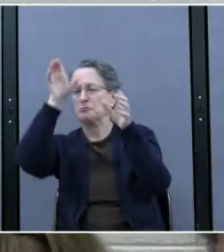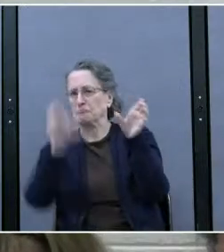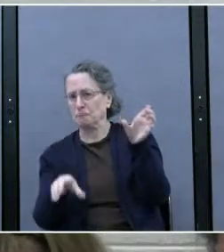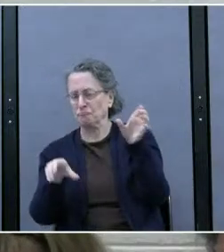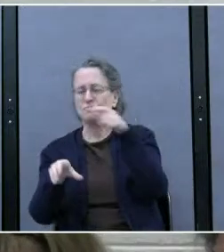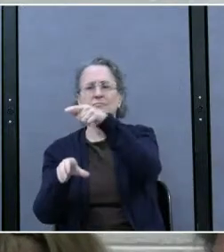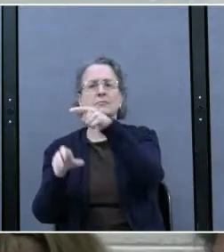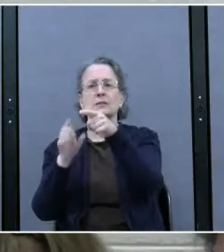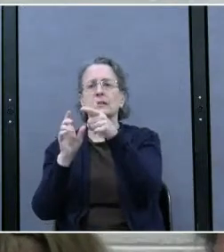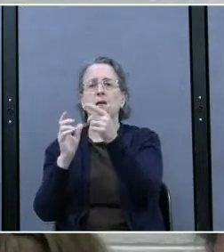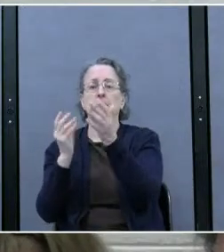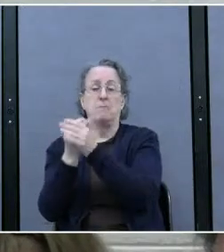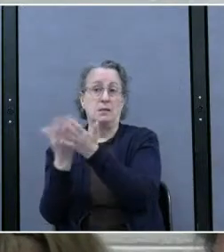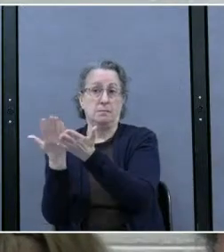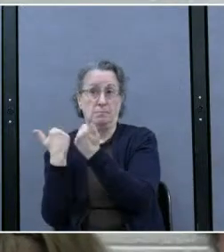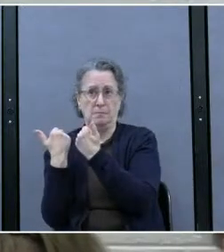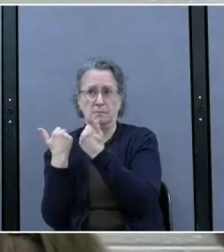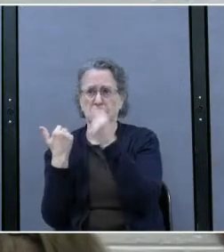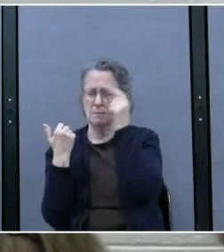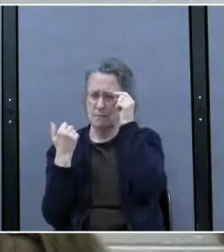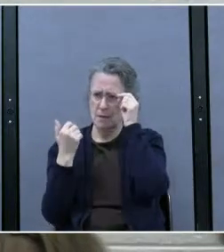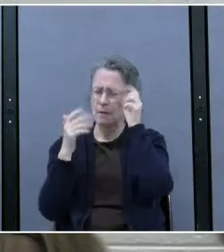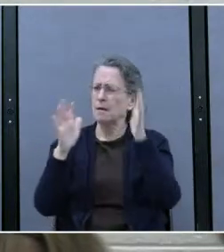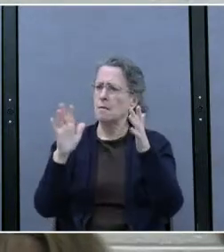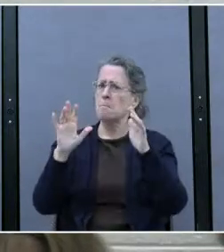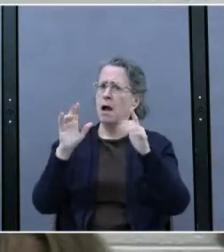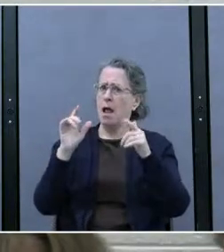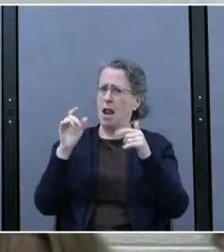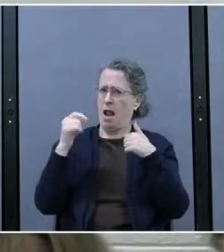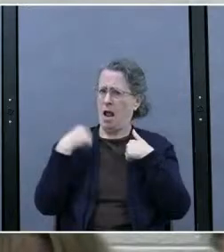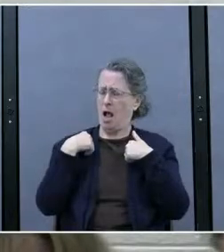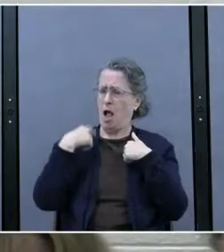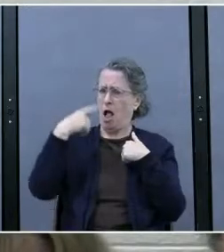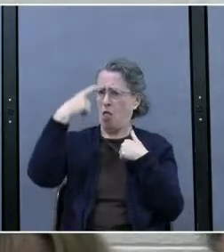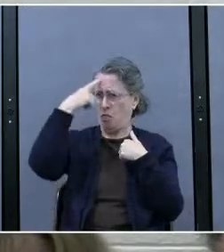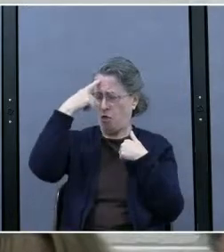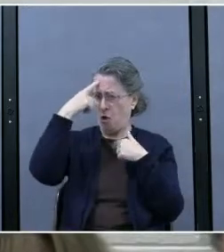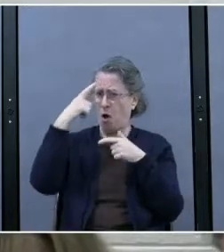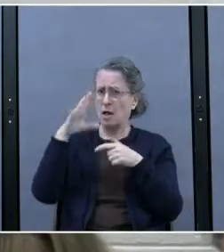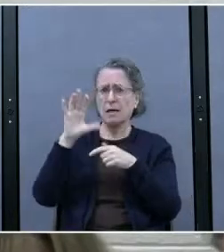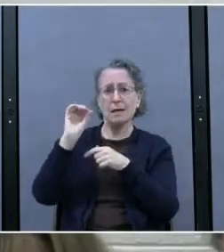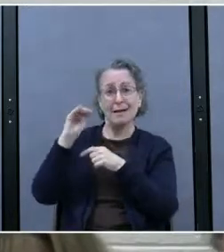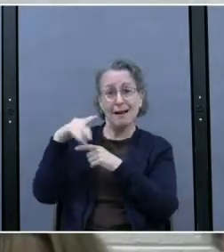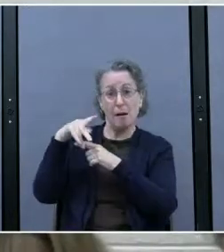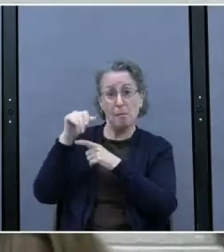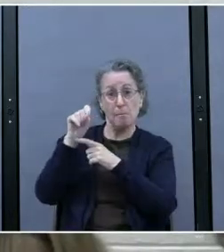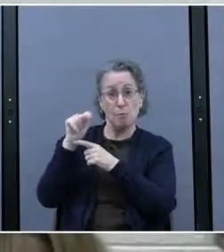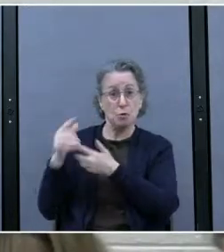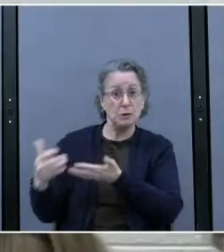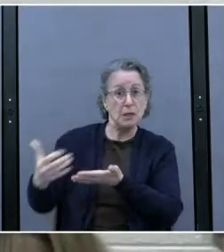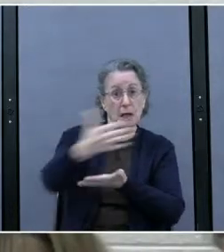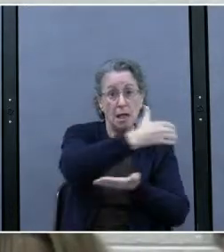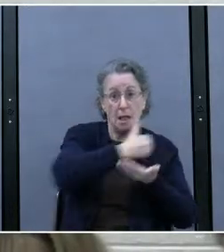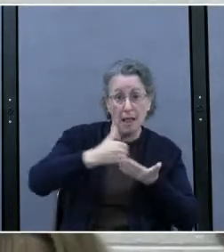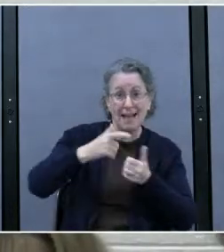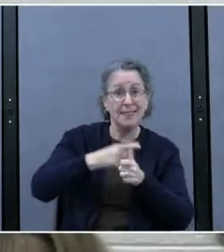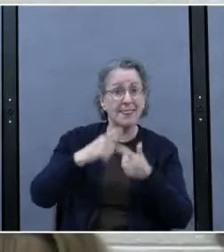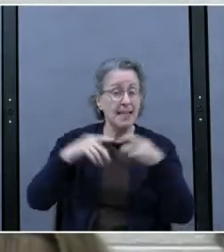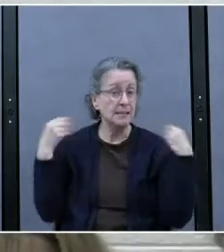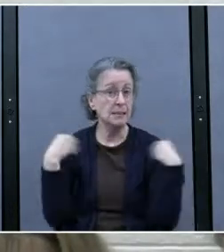compost, which I thought was something that was done. And I'm also curious about town efforts